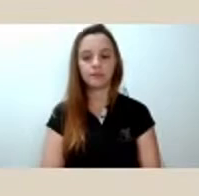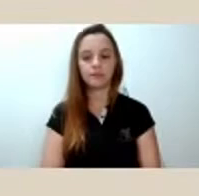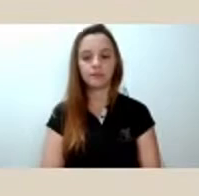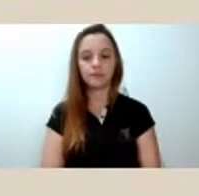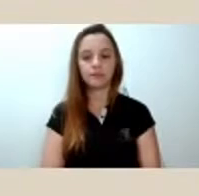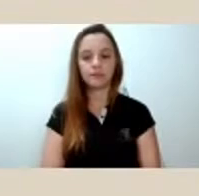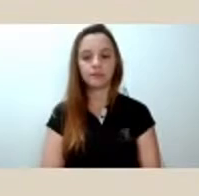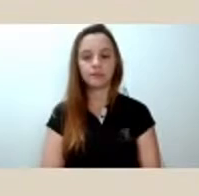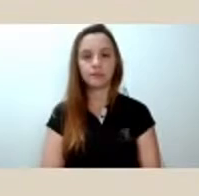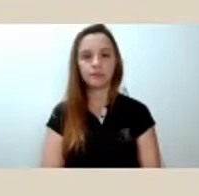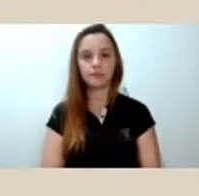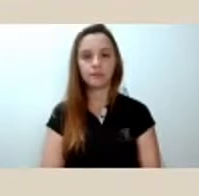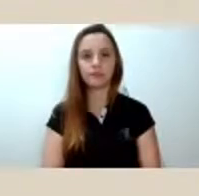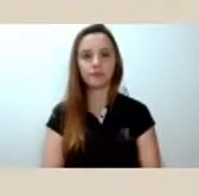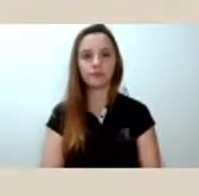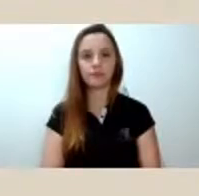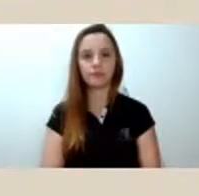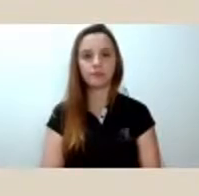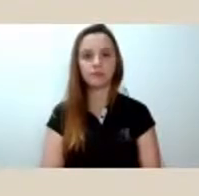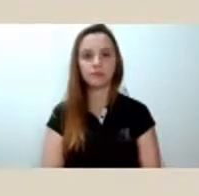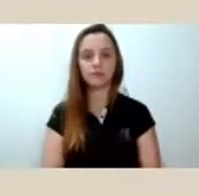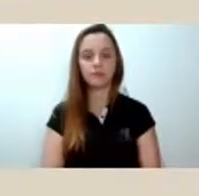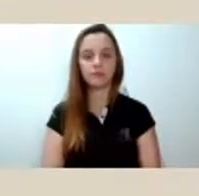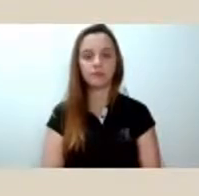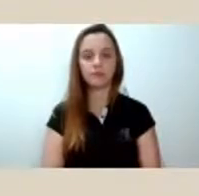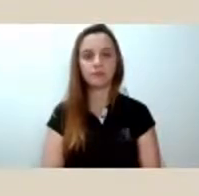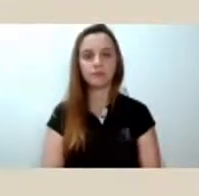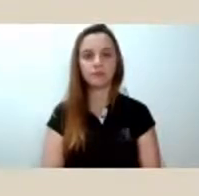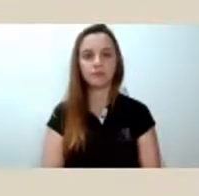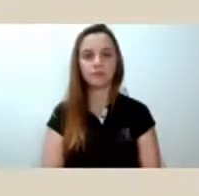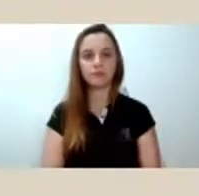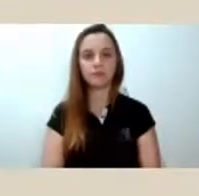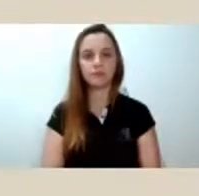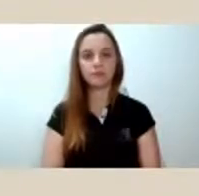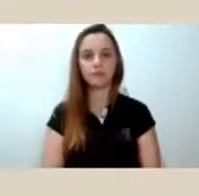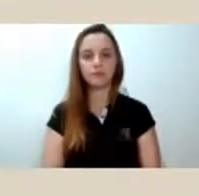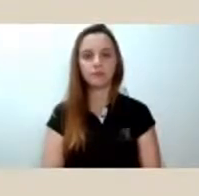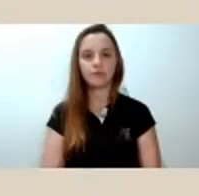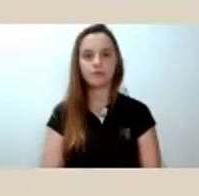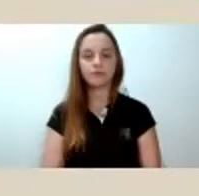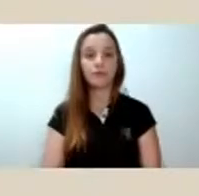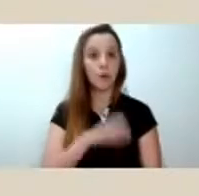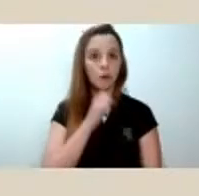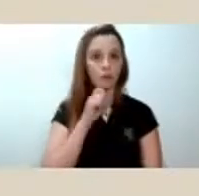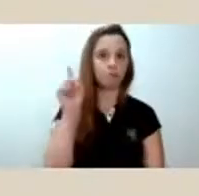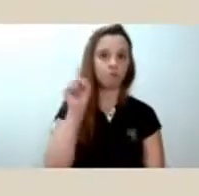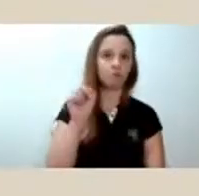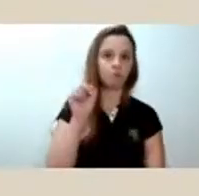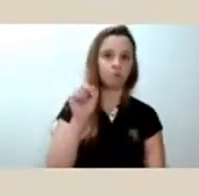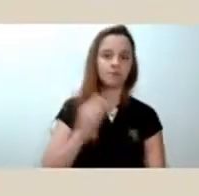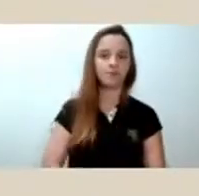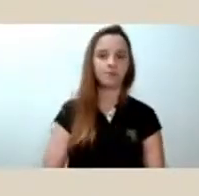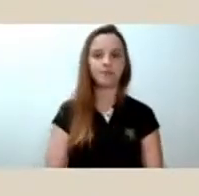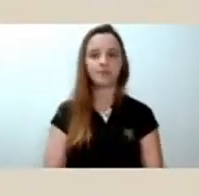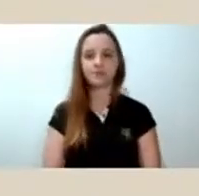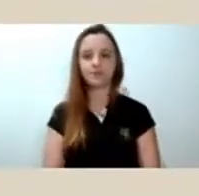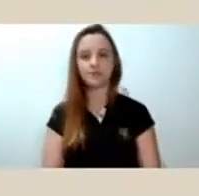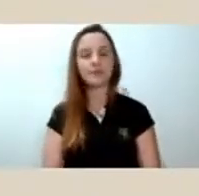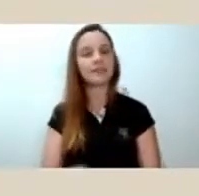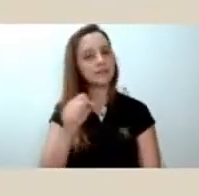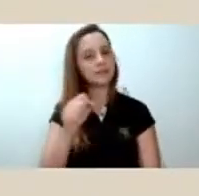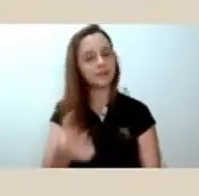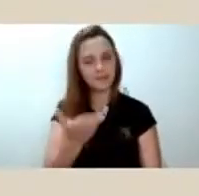Mhm. Yeah. So Okay. can I, yeah. Sure, go, Um, Ricardo.